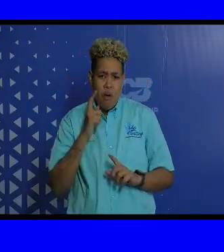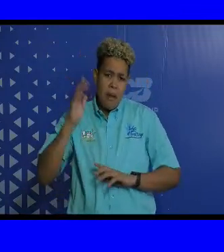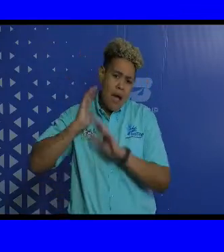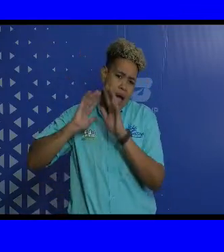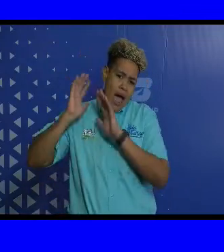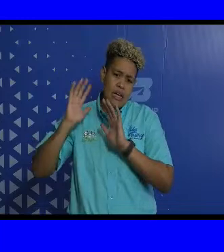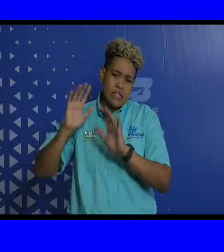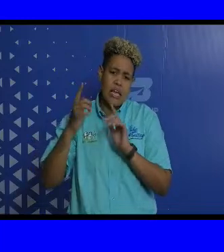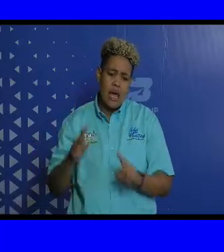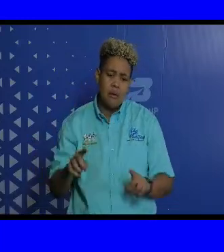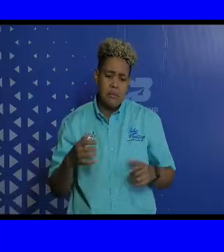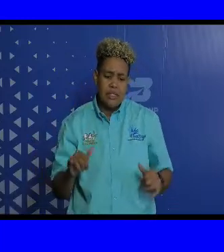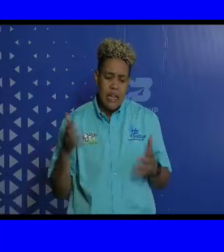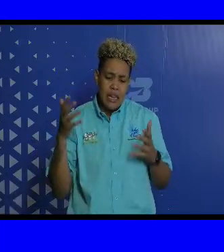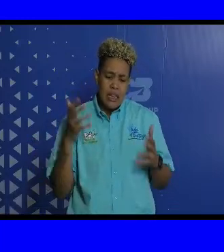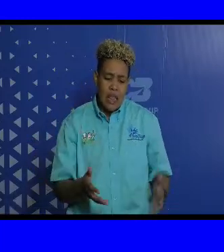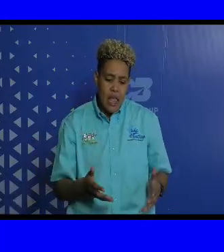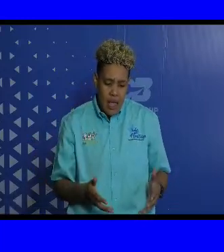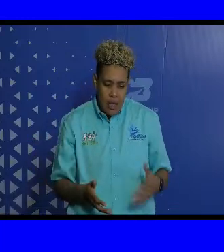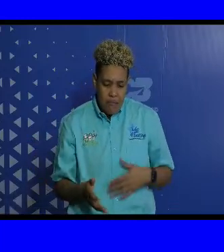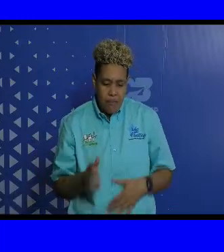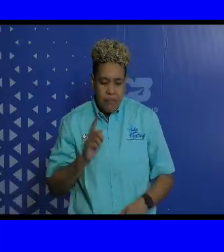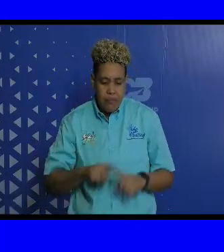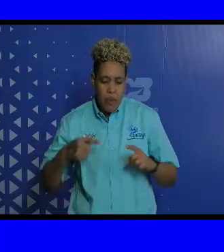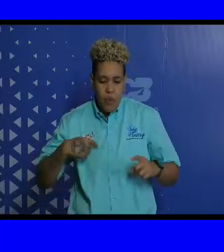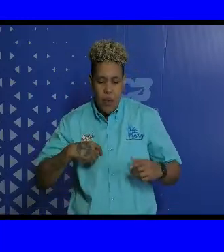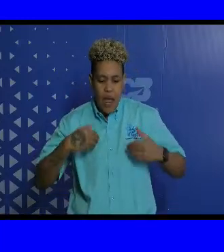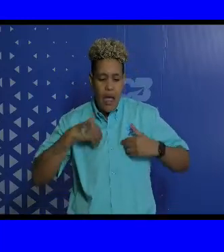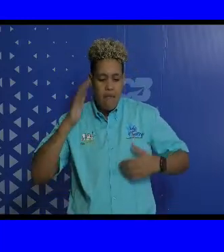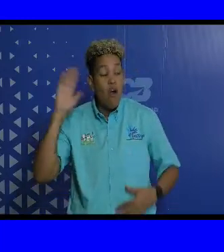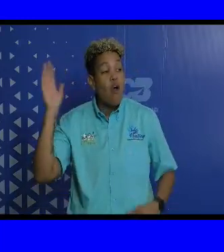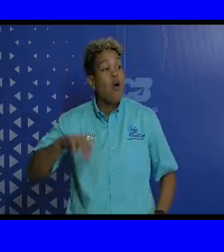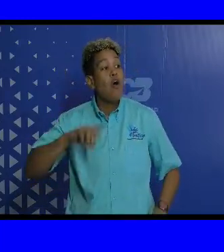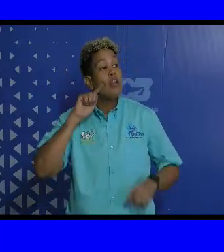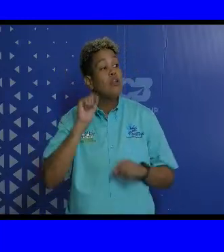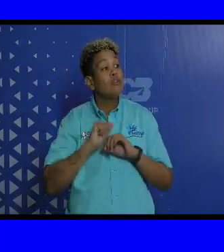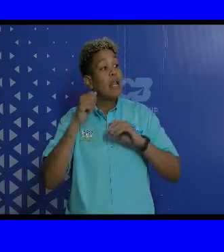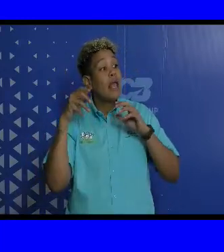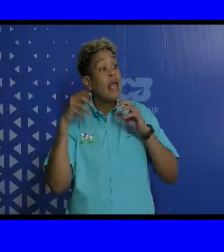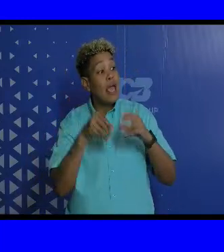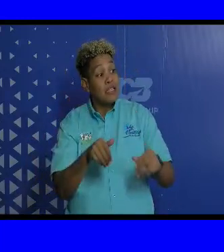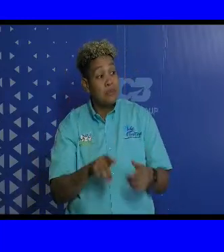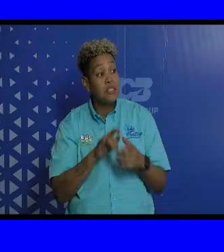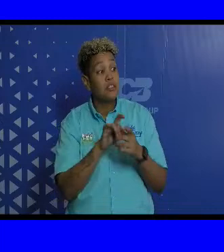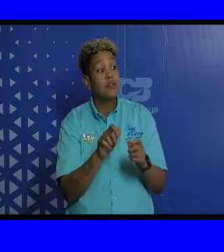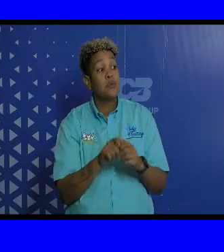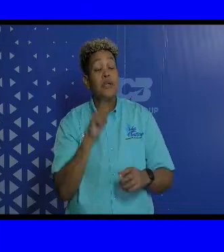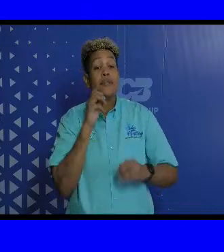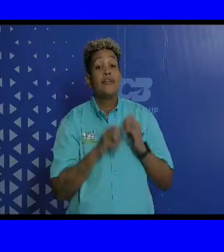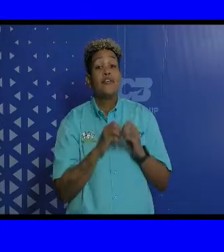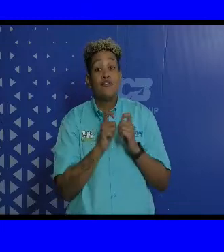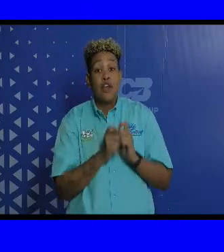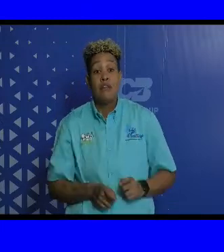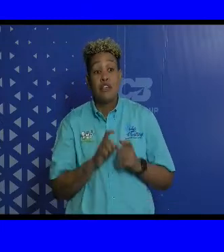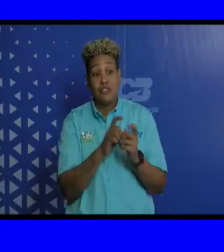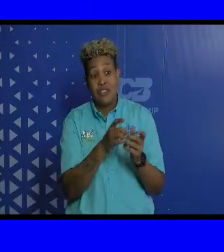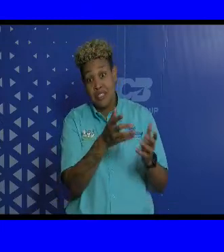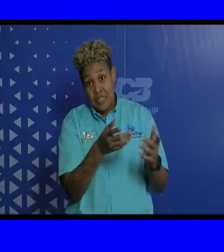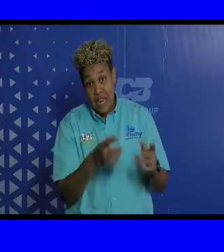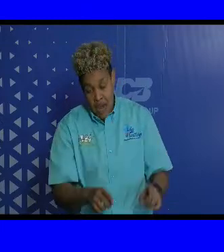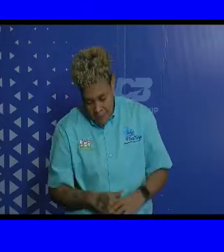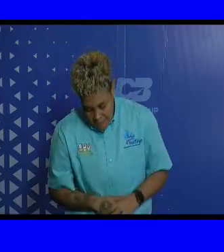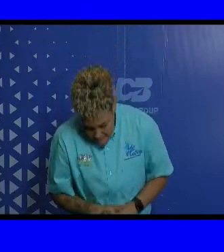past still there, but we also have all of the expenses associated with the renovation on top of that.